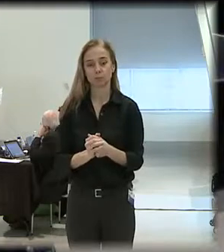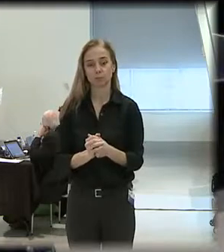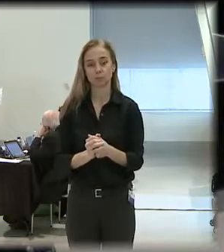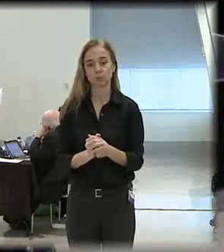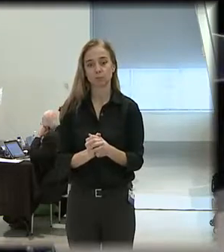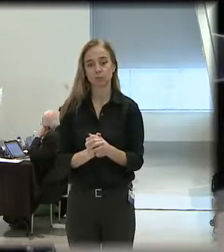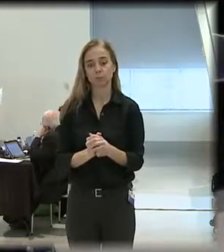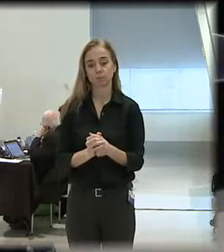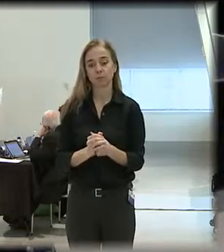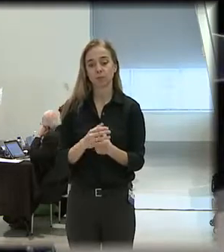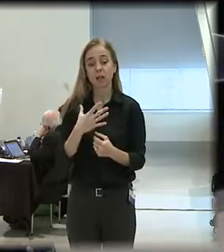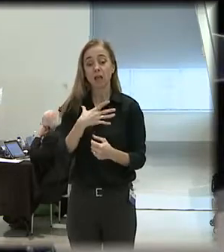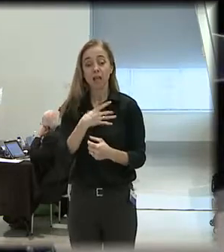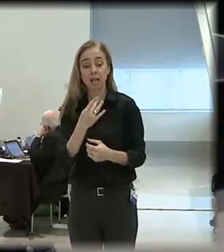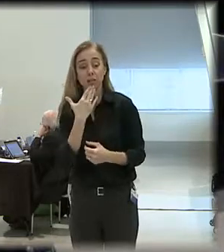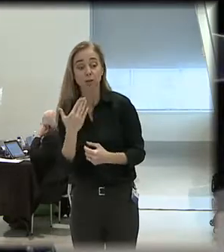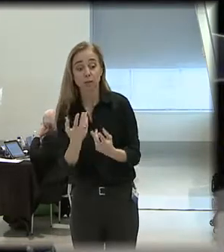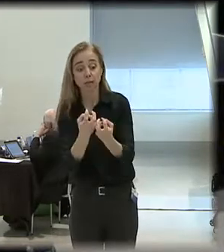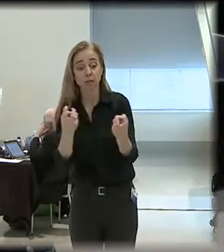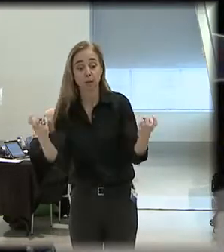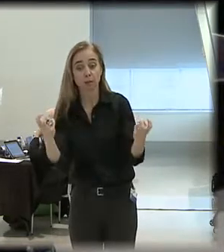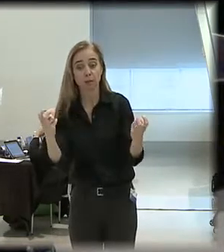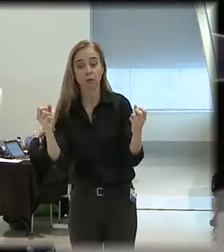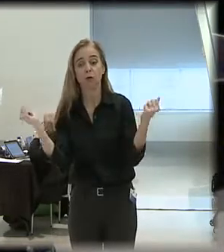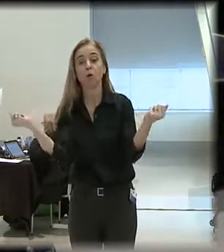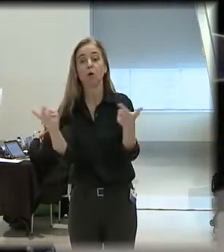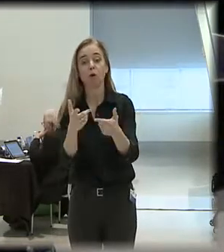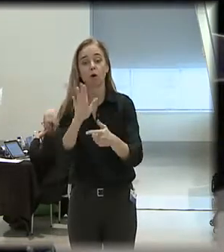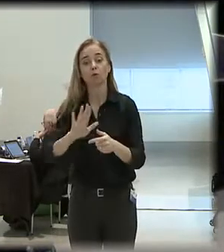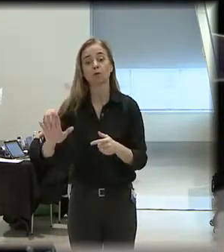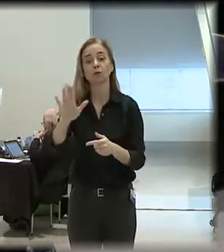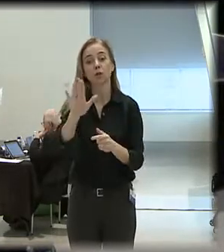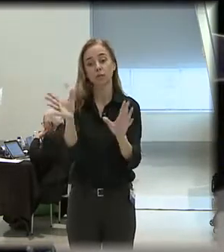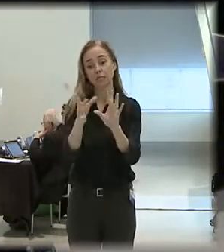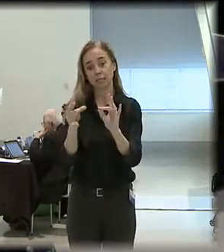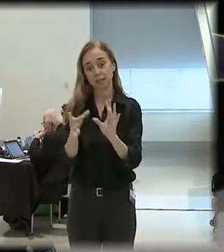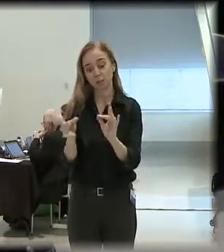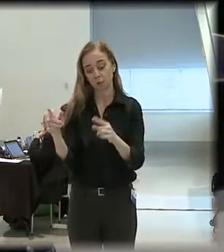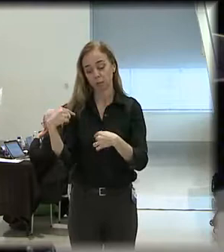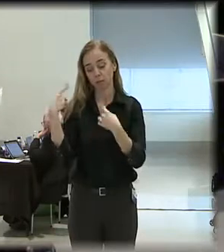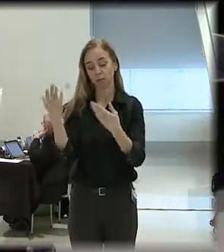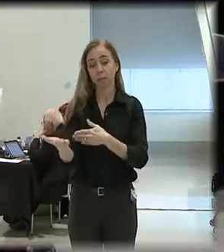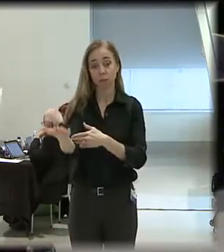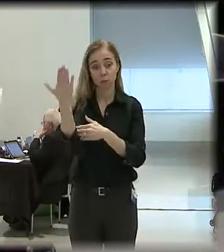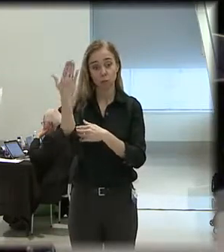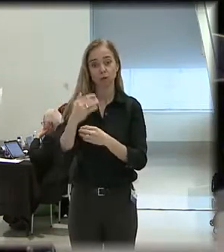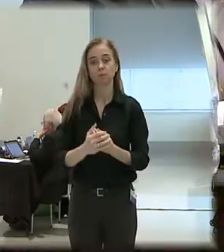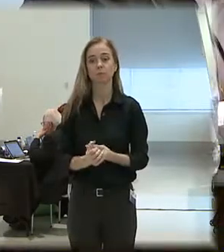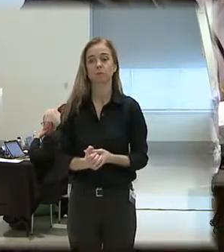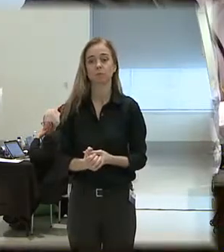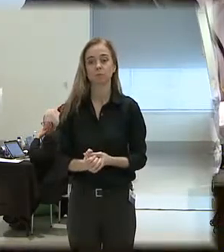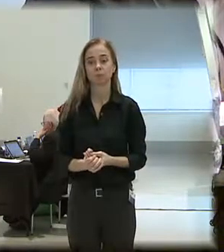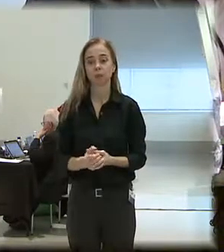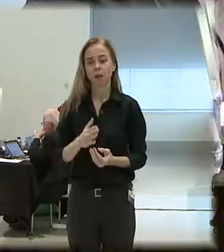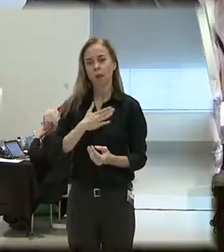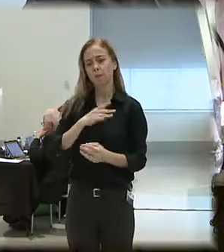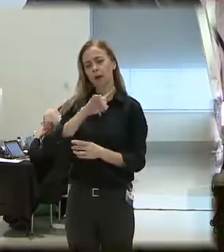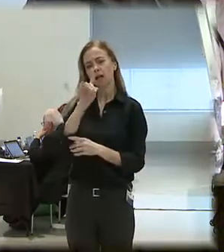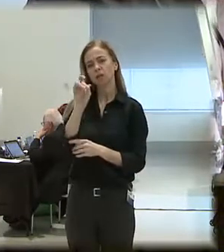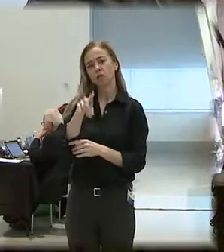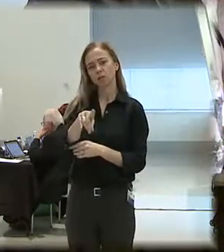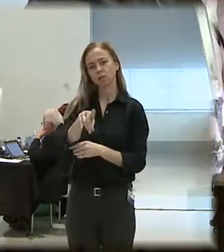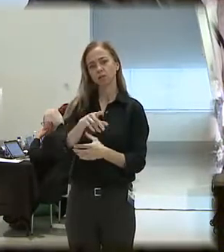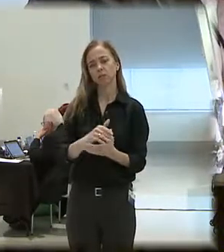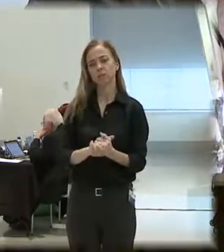And I'd like to thank the panel for, all of the panel for your testimony this morning. My question